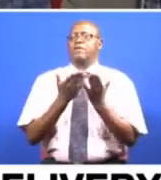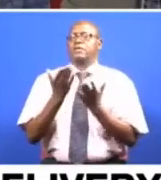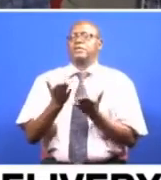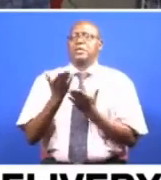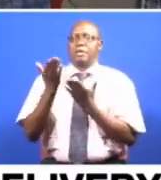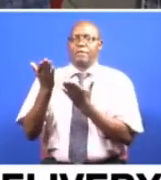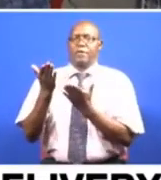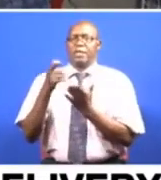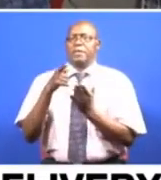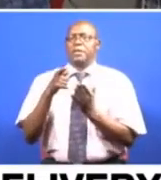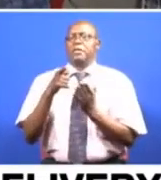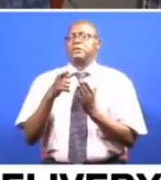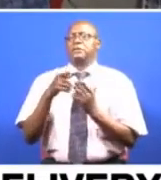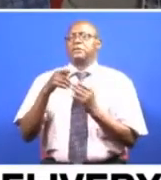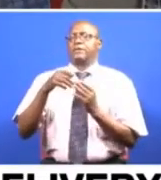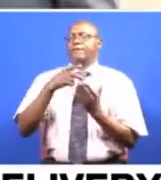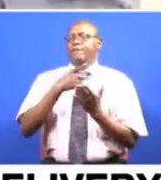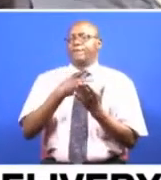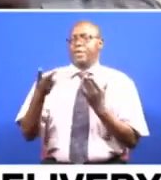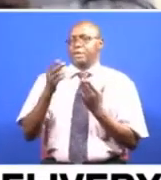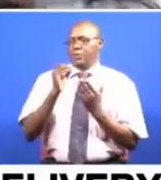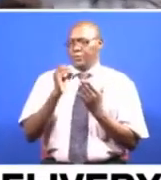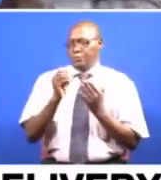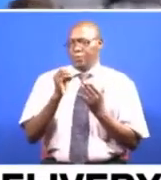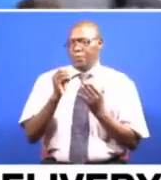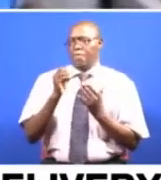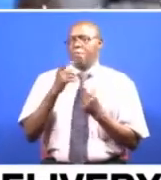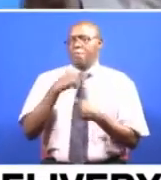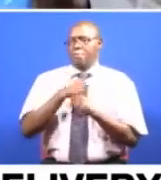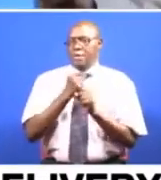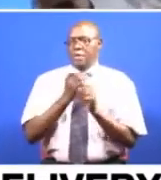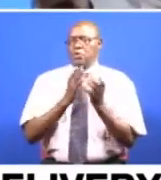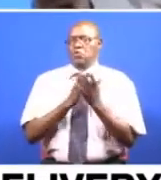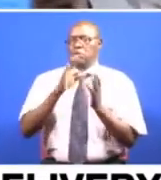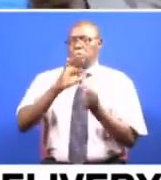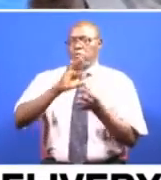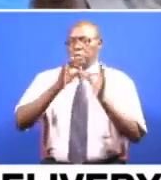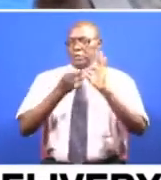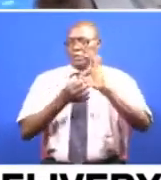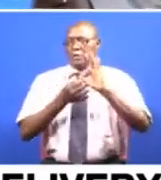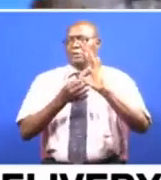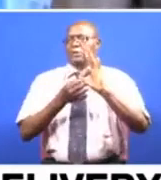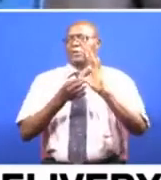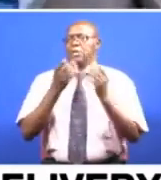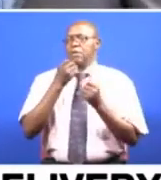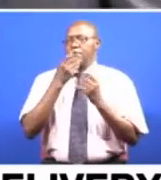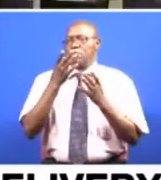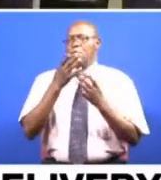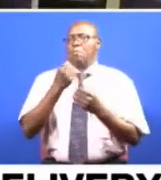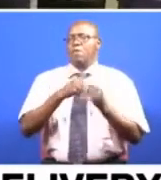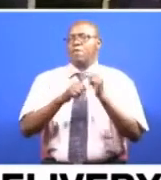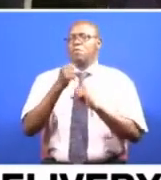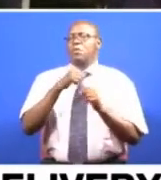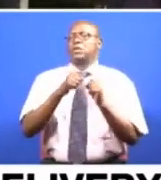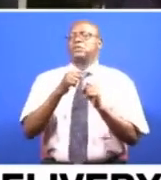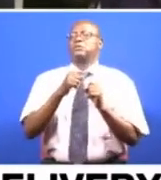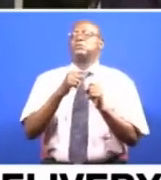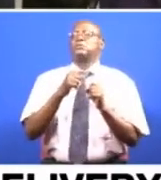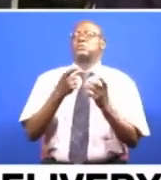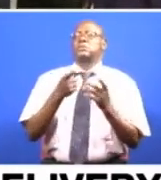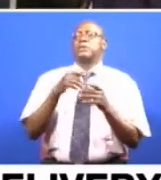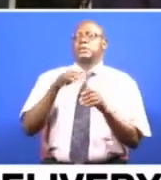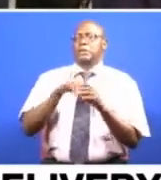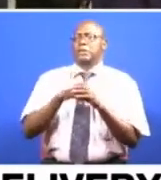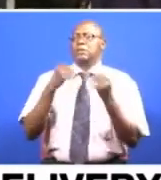compromised. Orengo told the county workers to ensure that they translate the contents of the performance contract document into